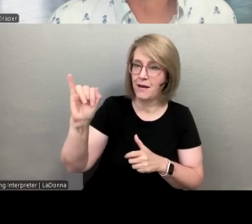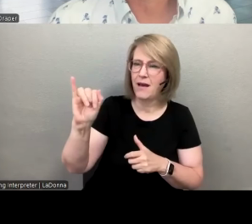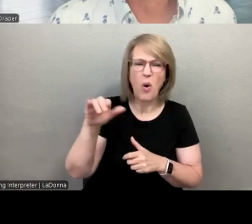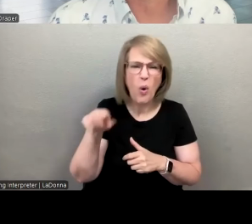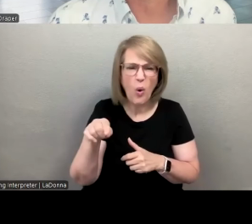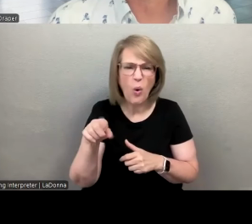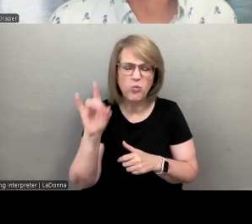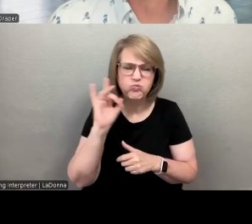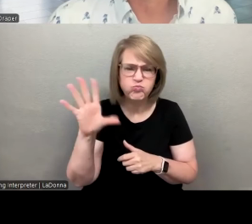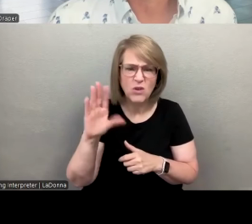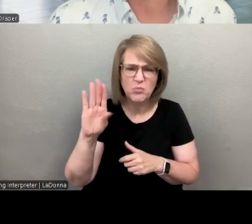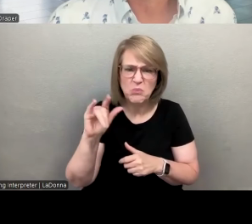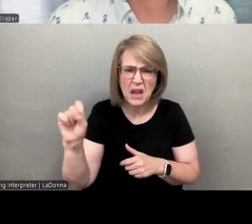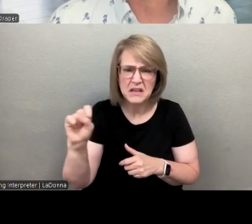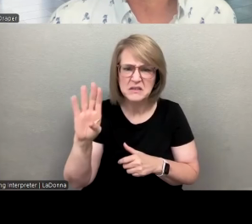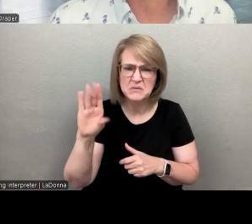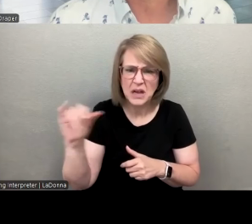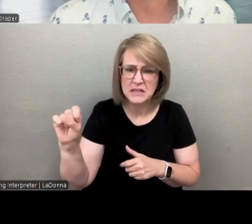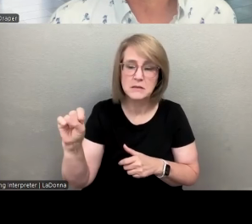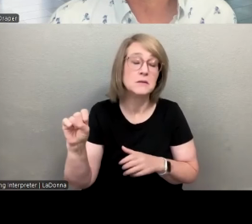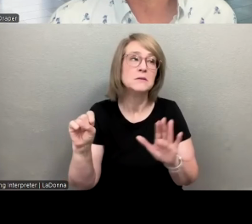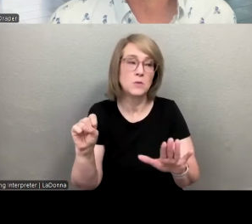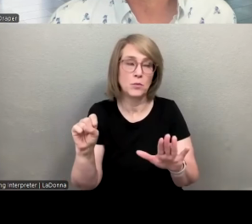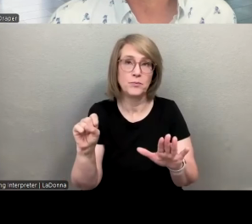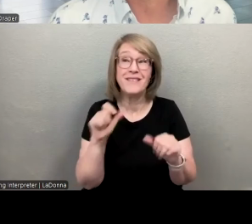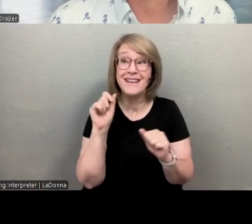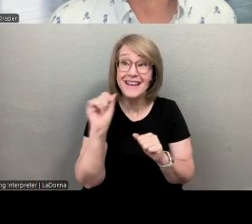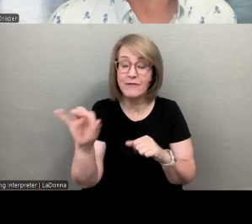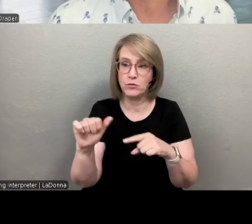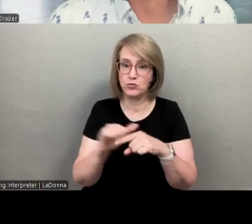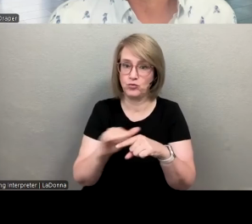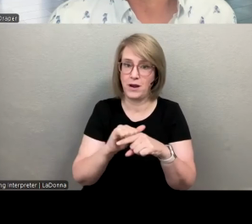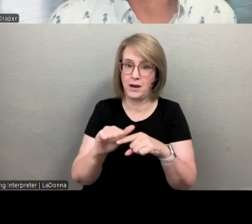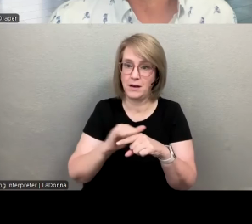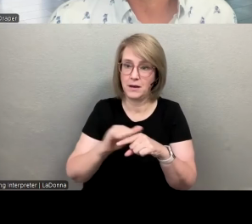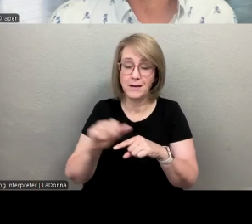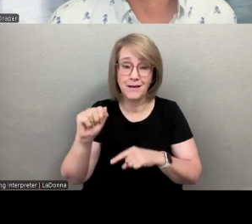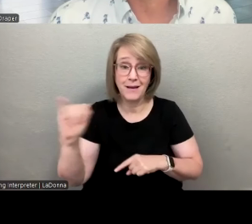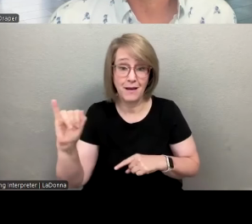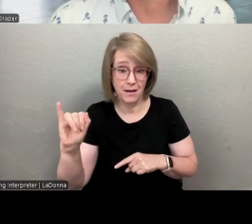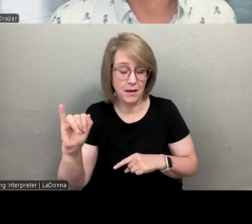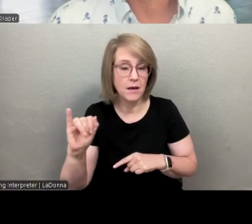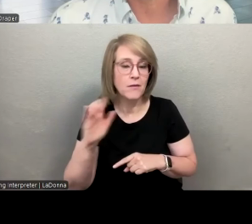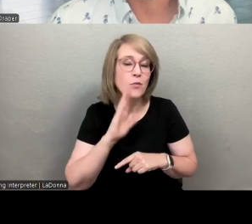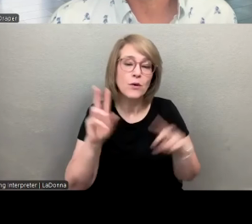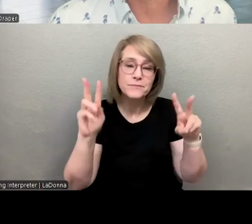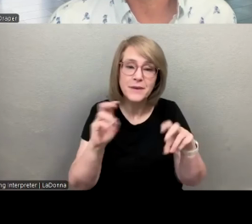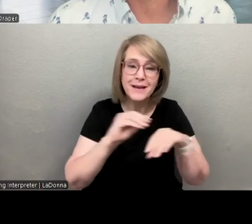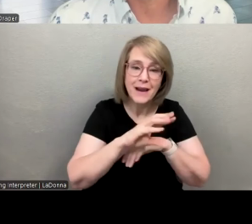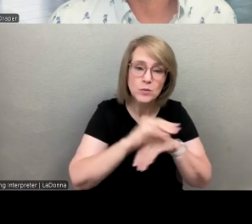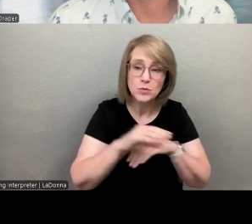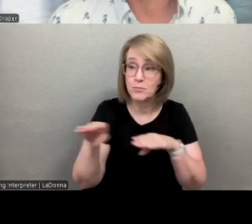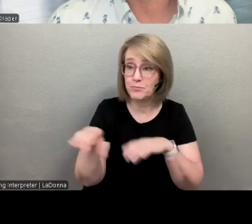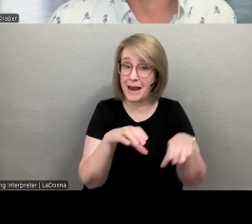recognize counselor behaviors, how do we make sure that it is equally sensitive and accurate